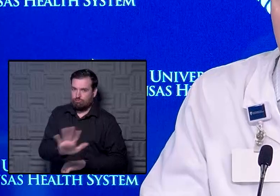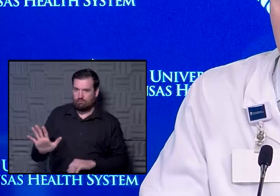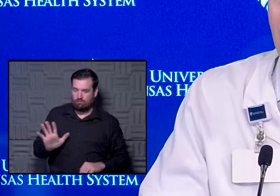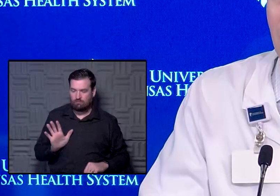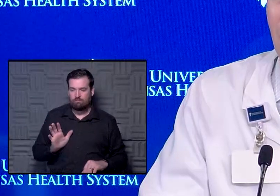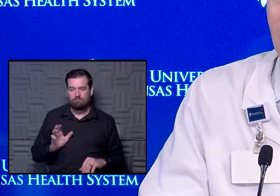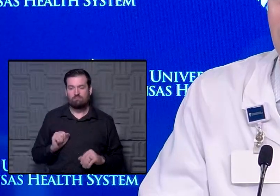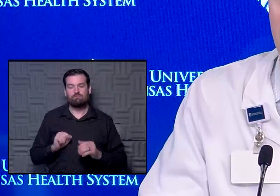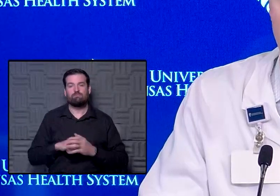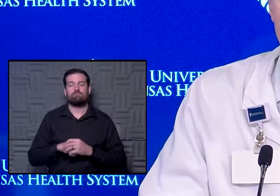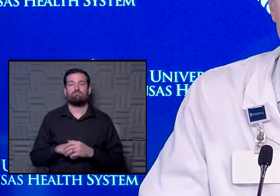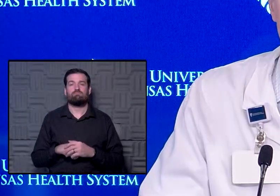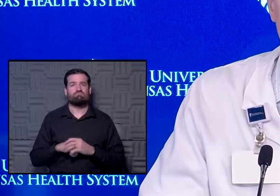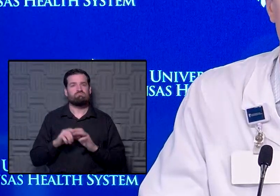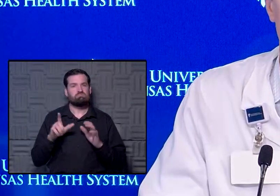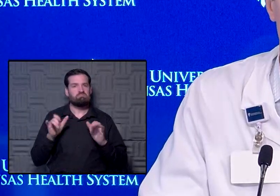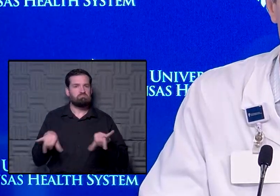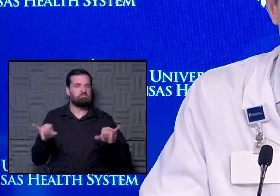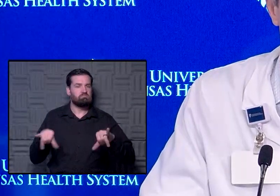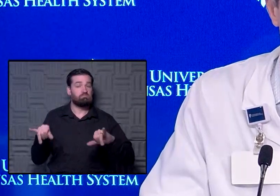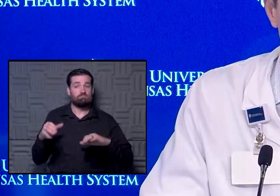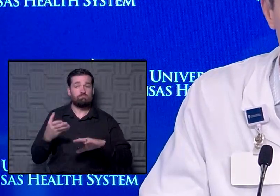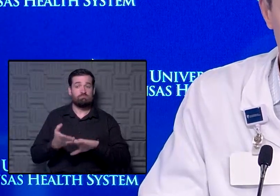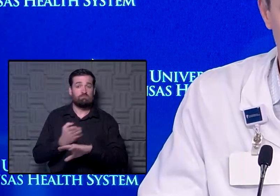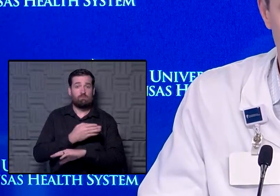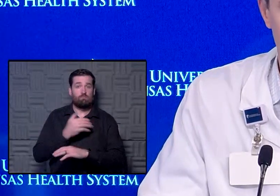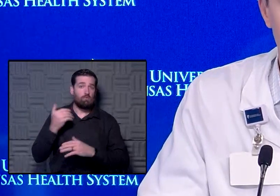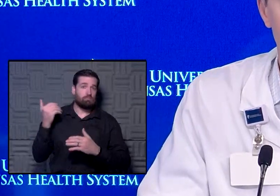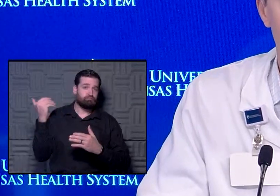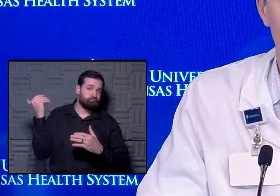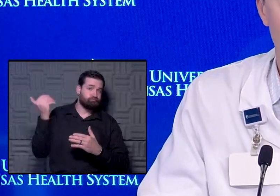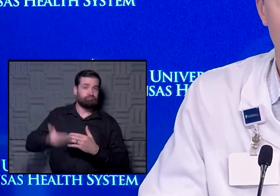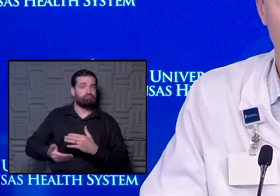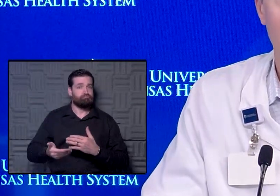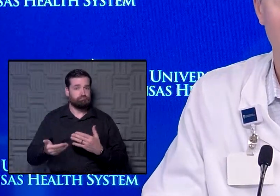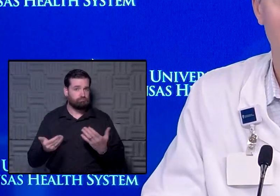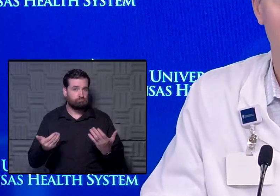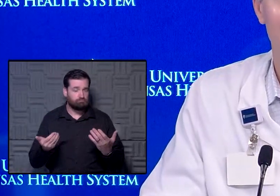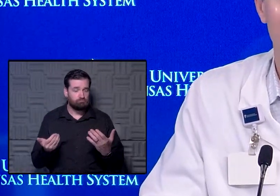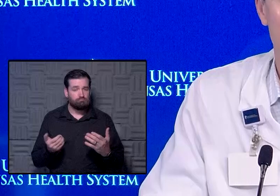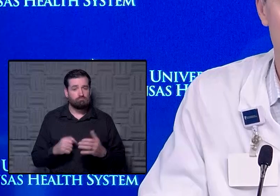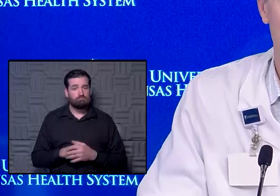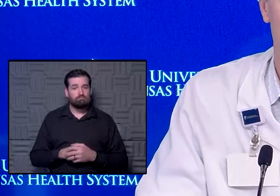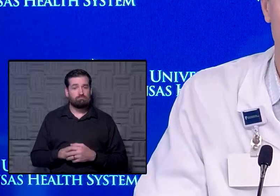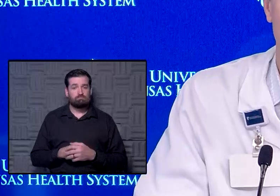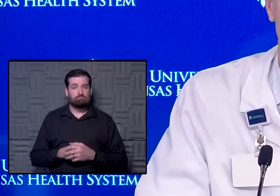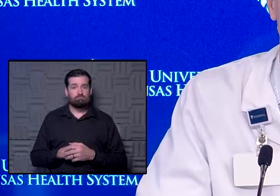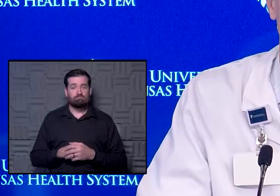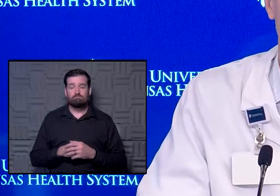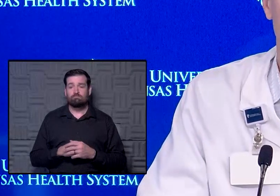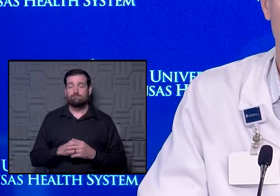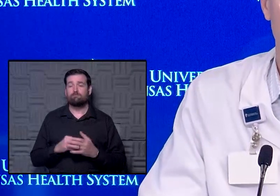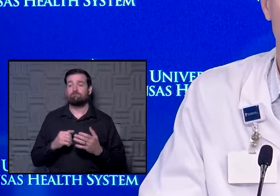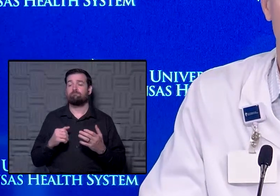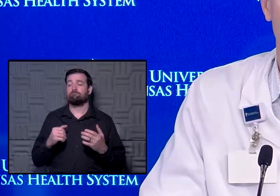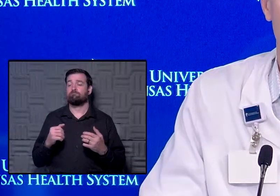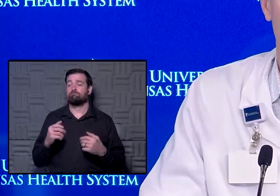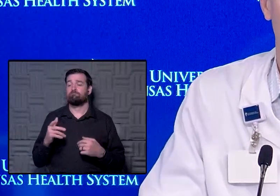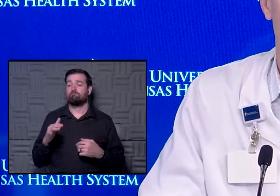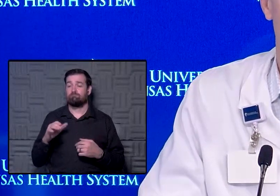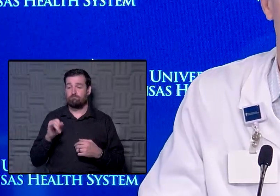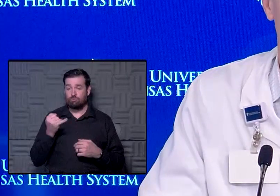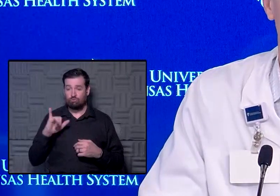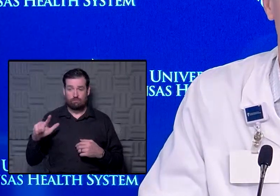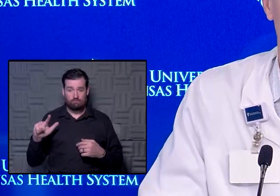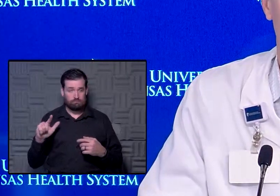I think that's all consistent. Before we dive too far in to any of those details, though,